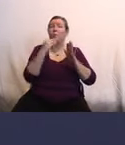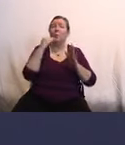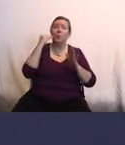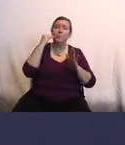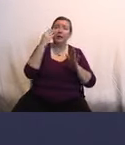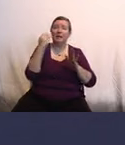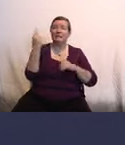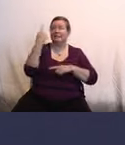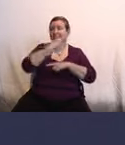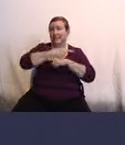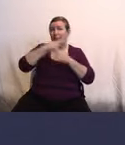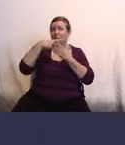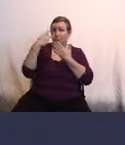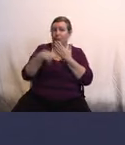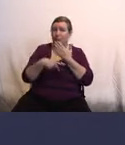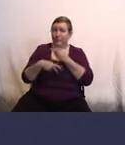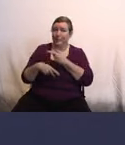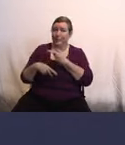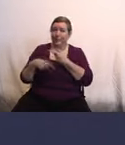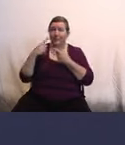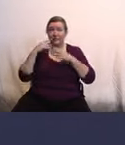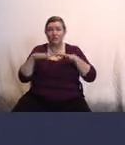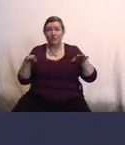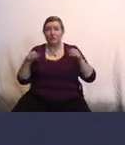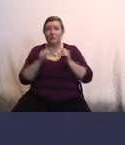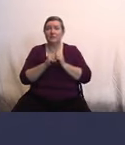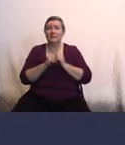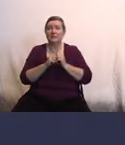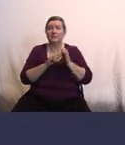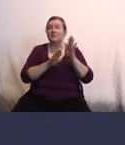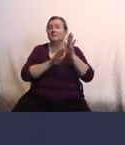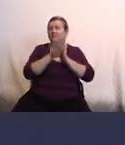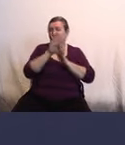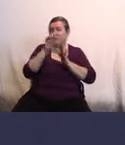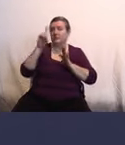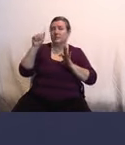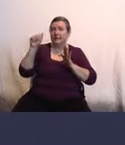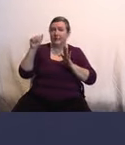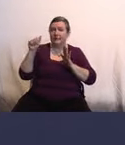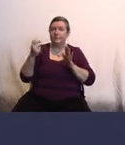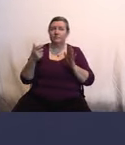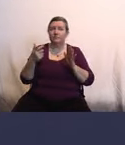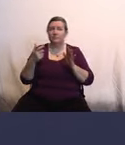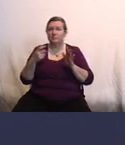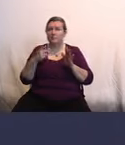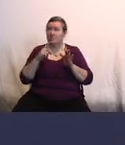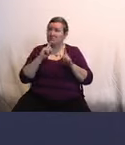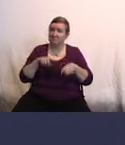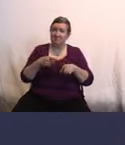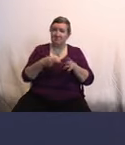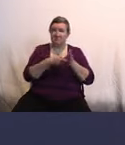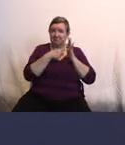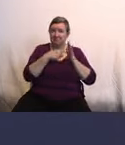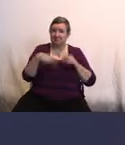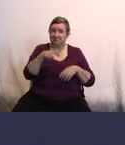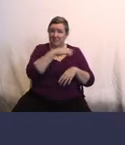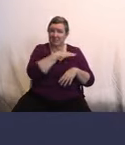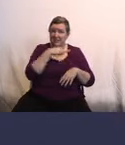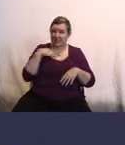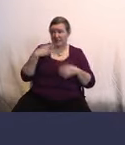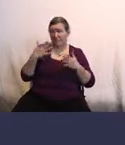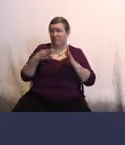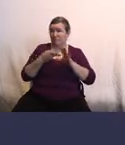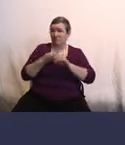with developmental disabilities says the mandate will lead to further loss of staff. And what is your response to them specifically? Yeah, nothing really